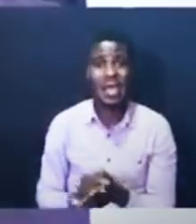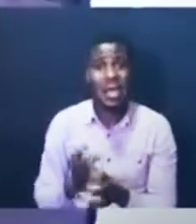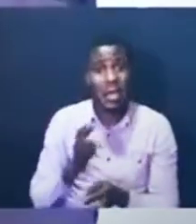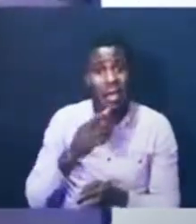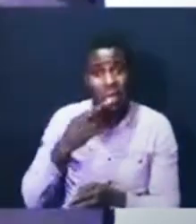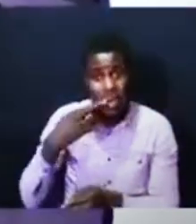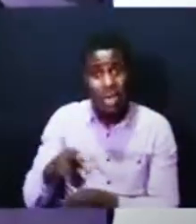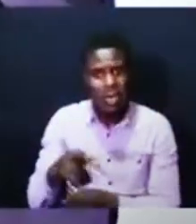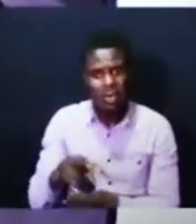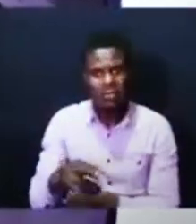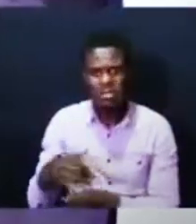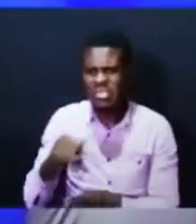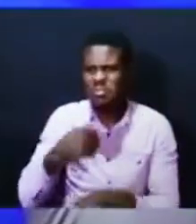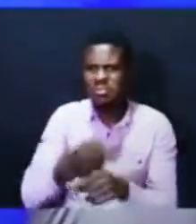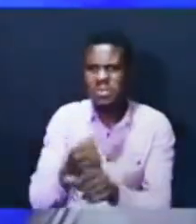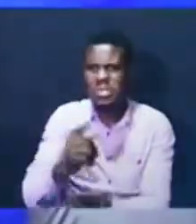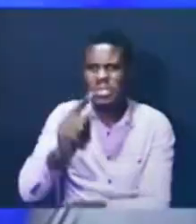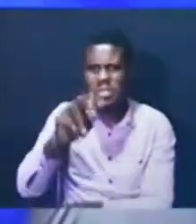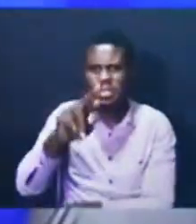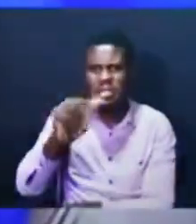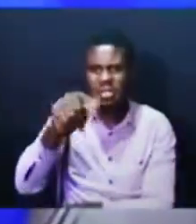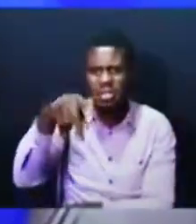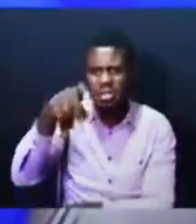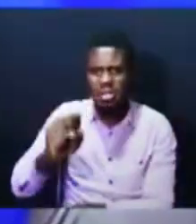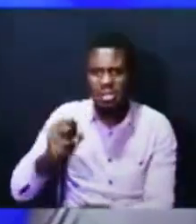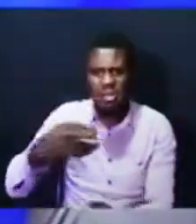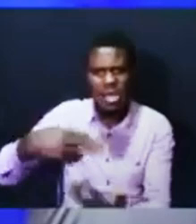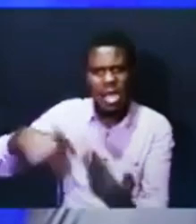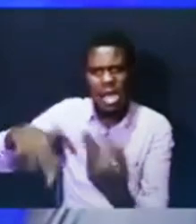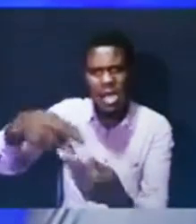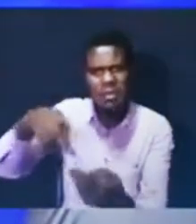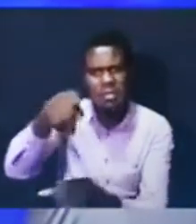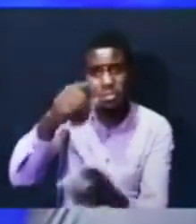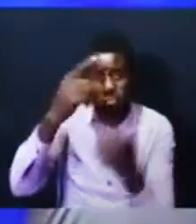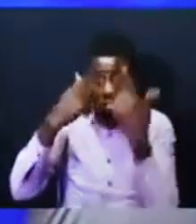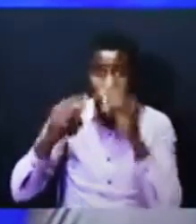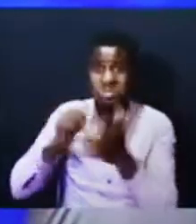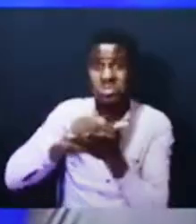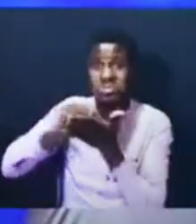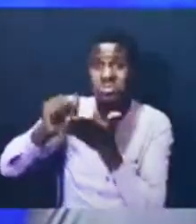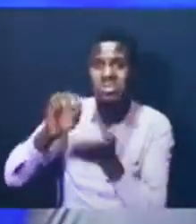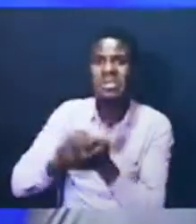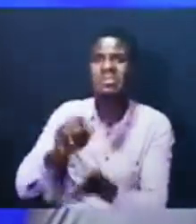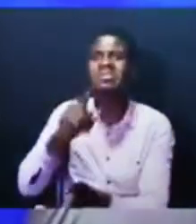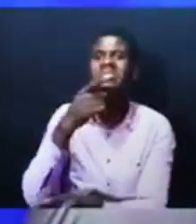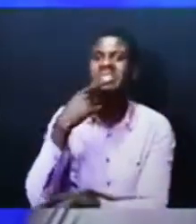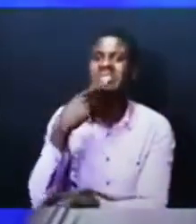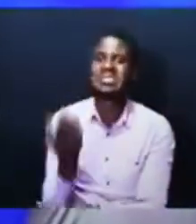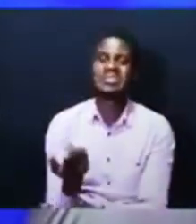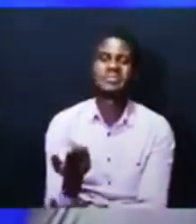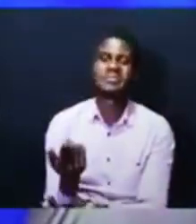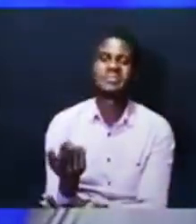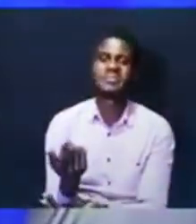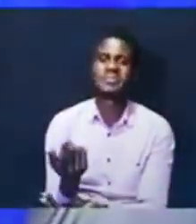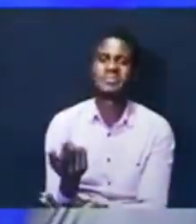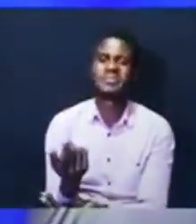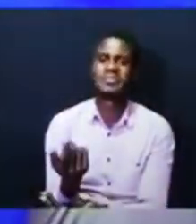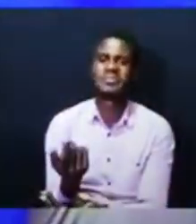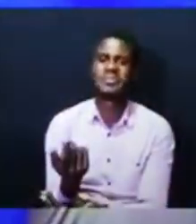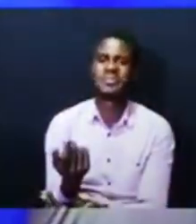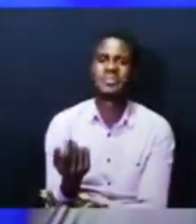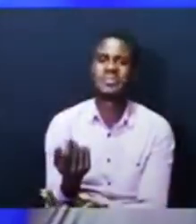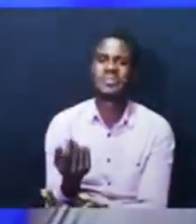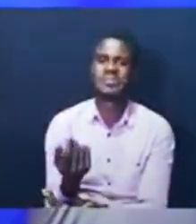They will set traps around you because of the truth you said the other time. And they